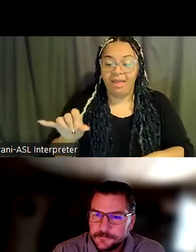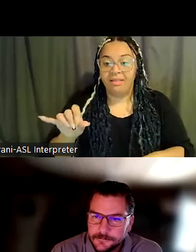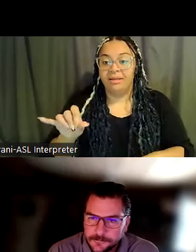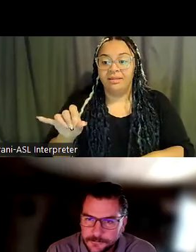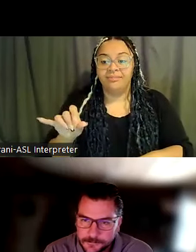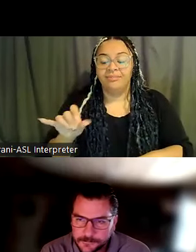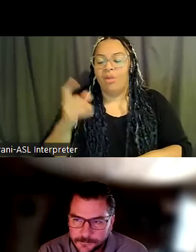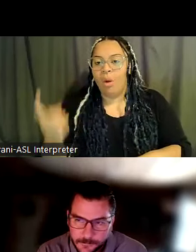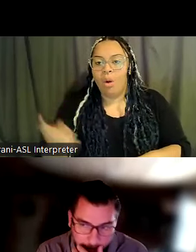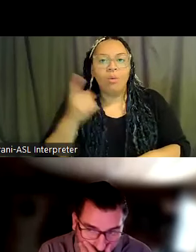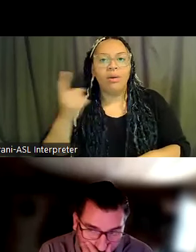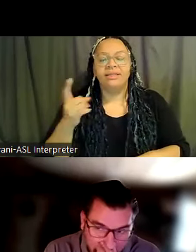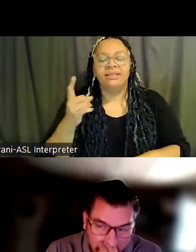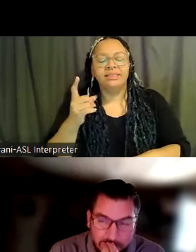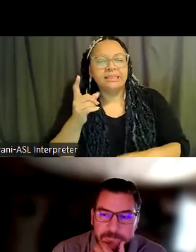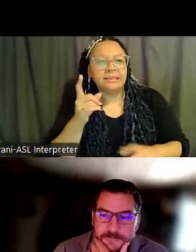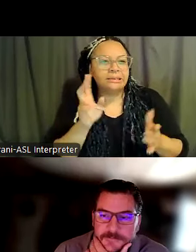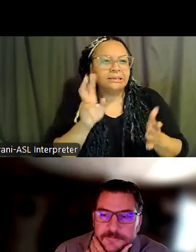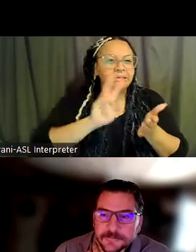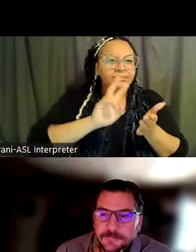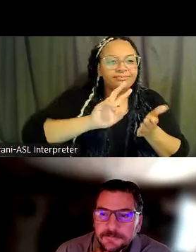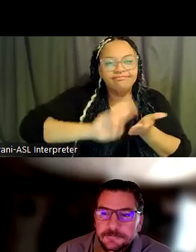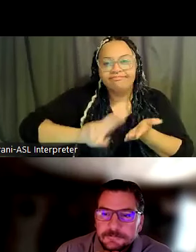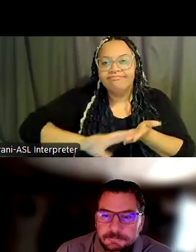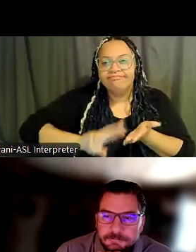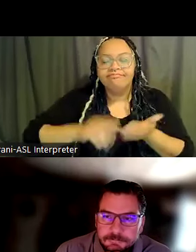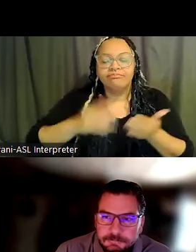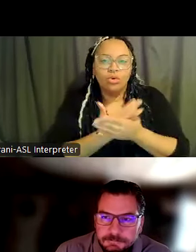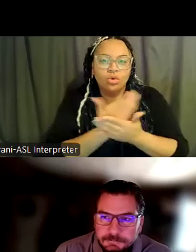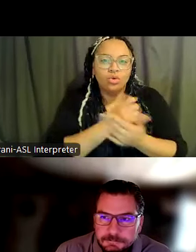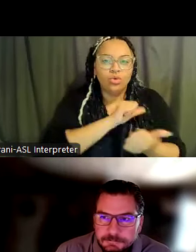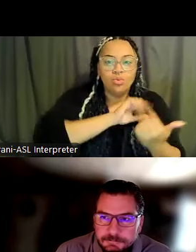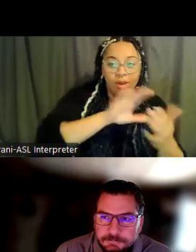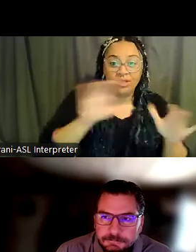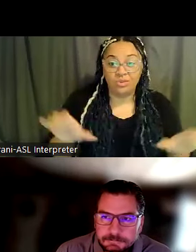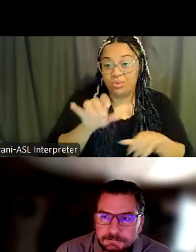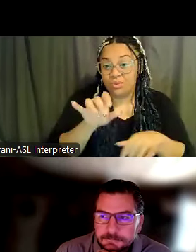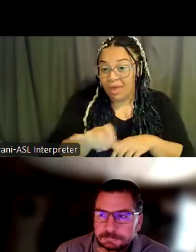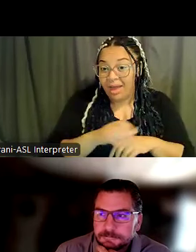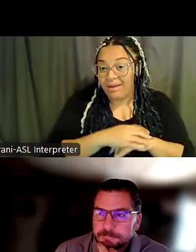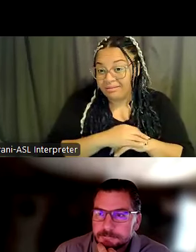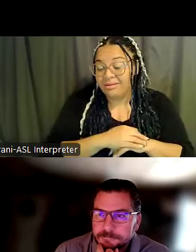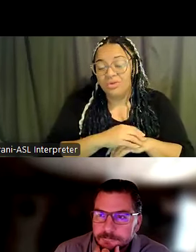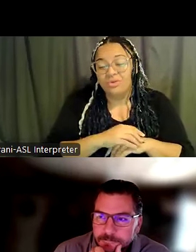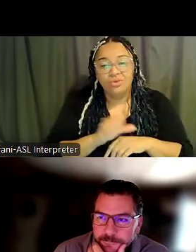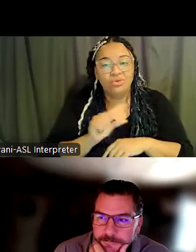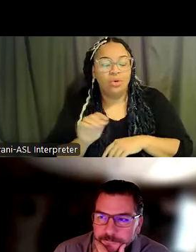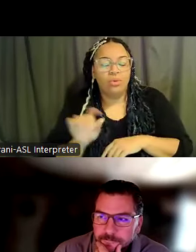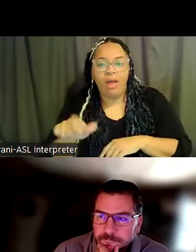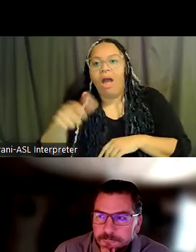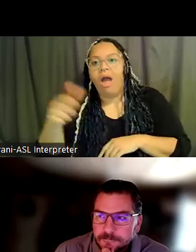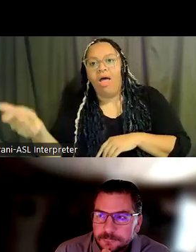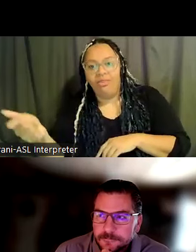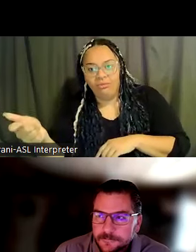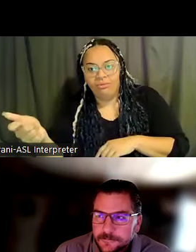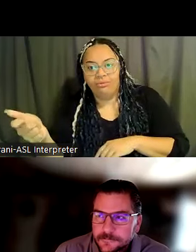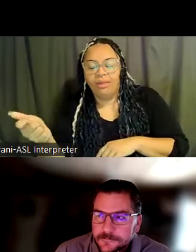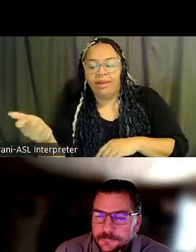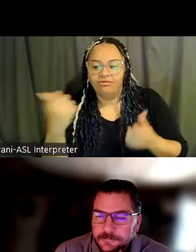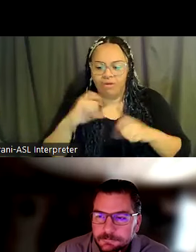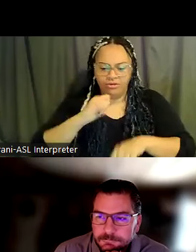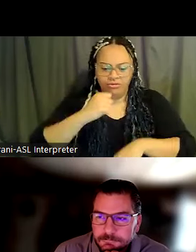always exploring new ways to do this. And so there were other trying to establish